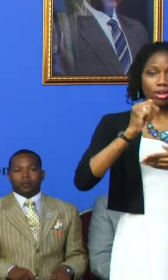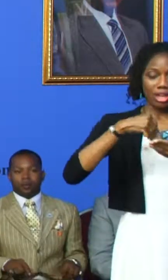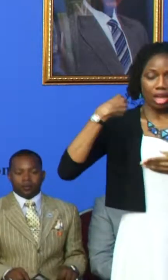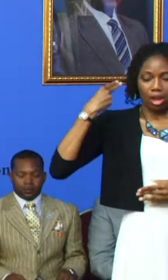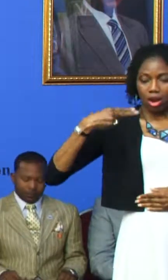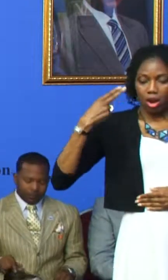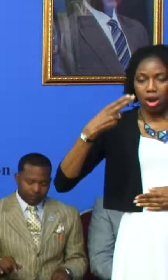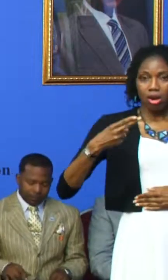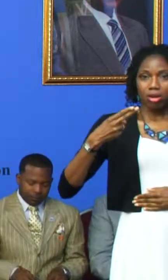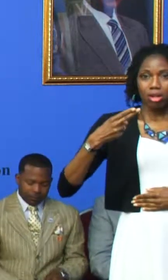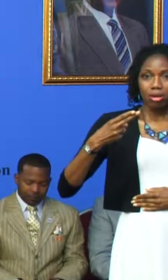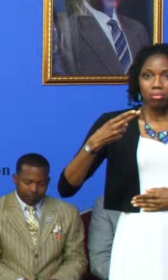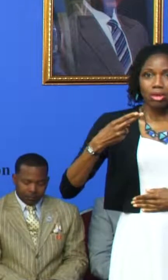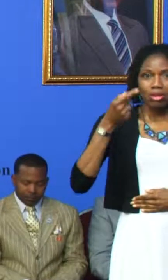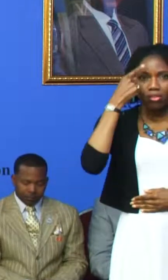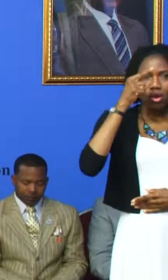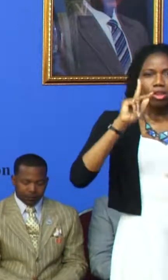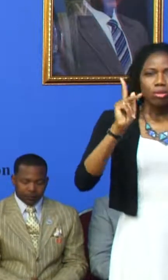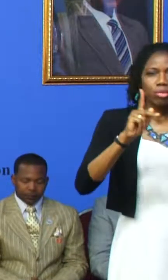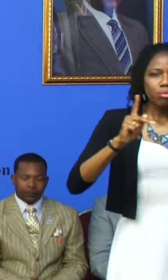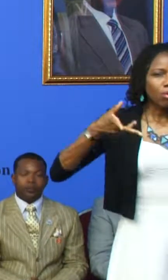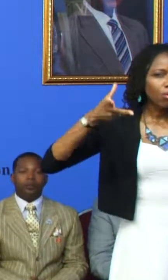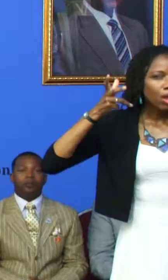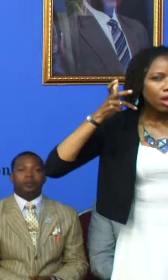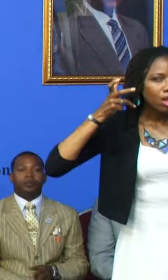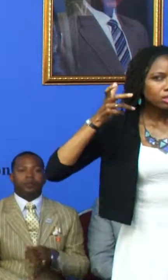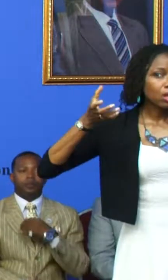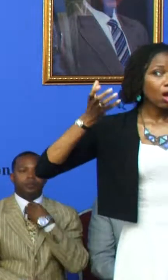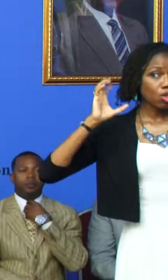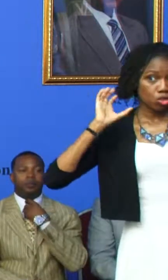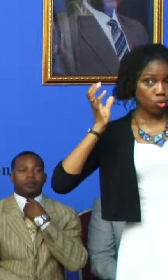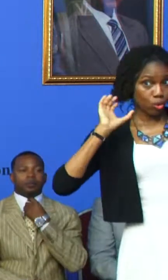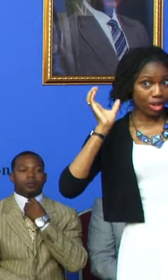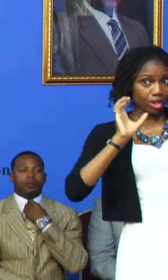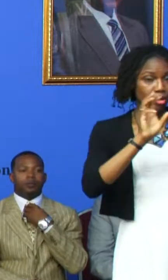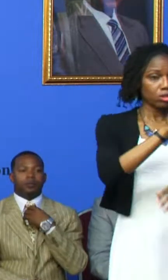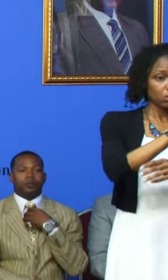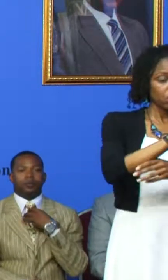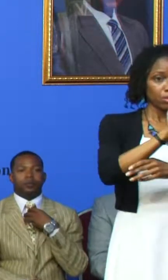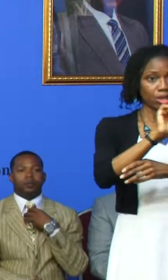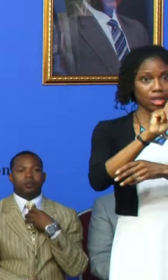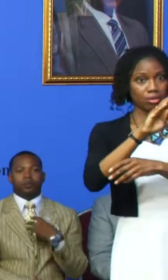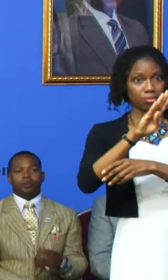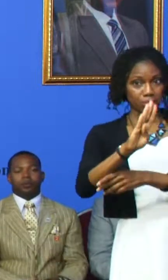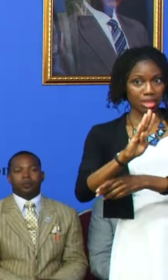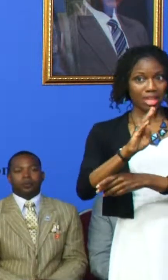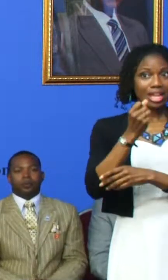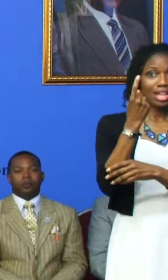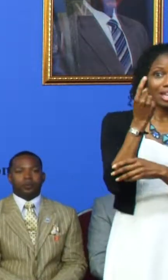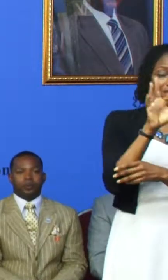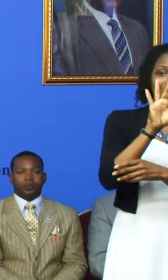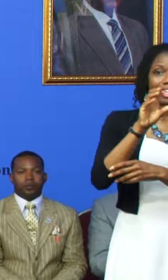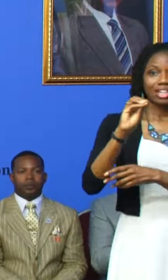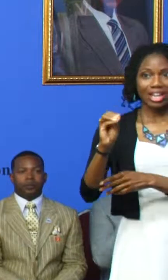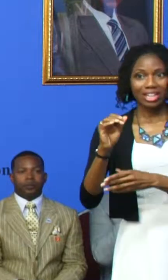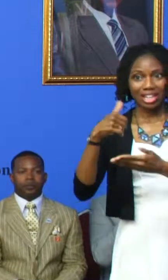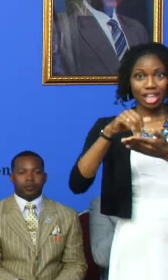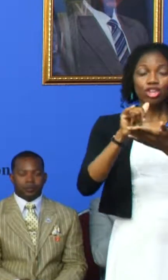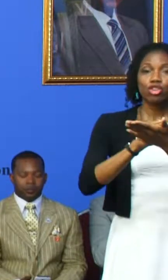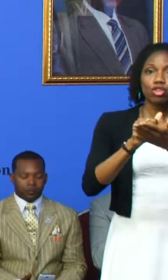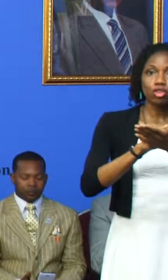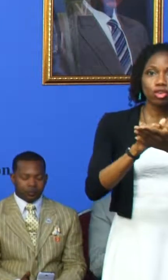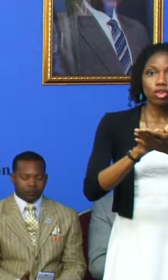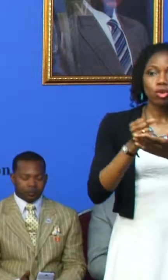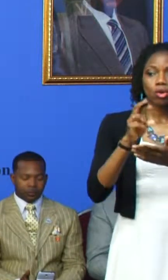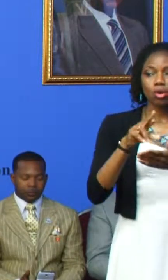Harlem, and for you that are listening live on 1190 WLIB AM in New York, you